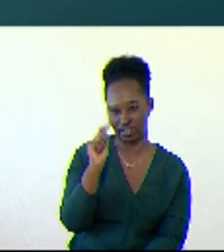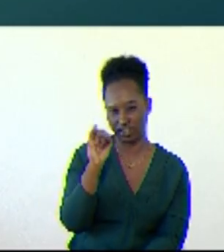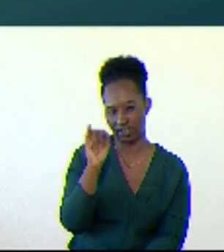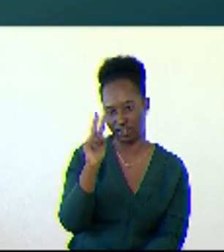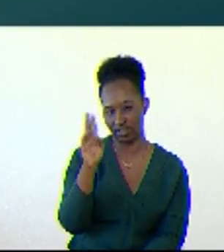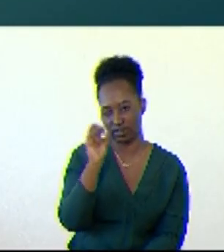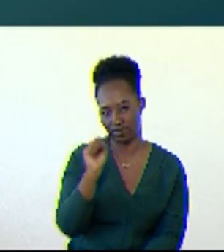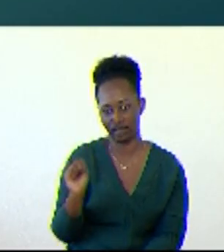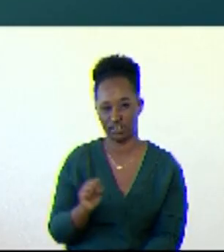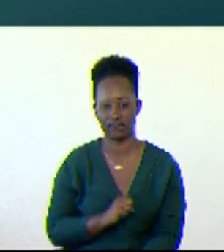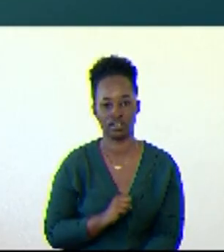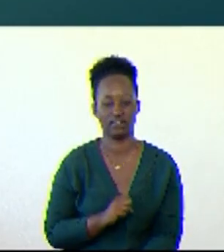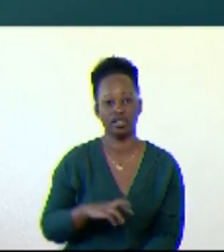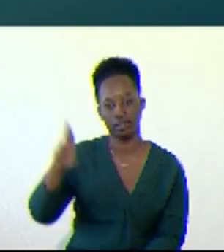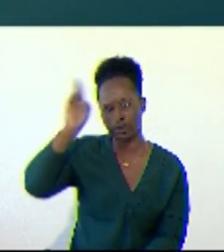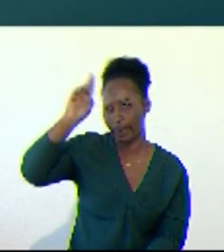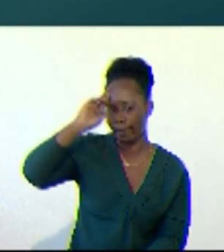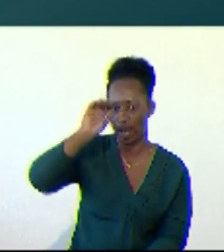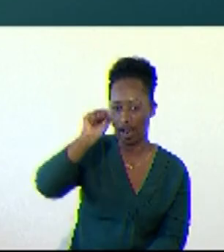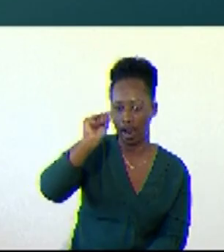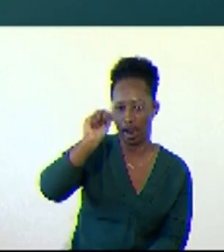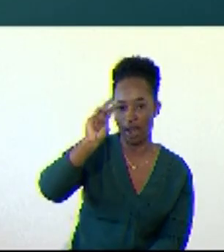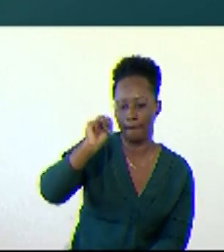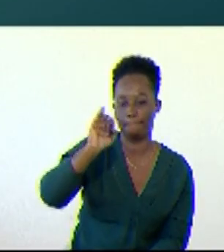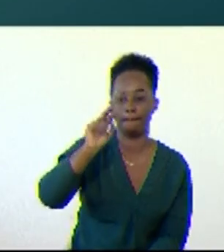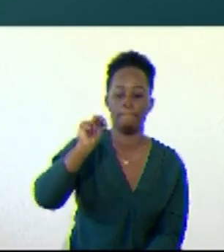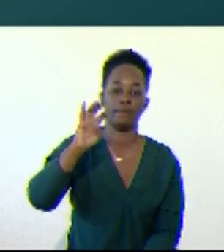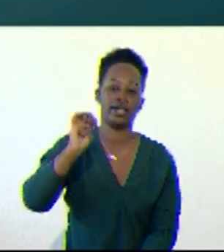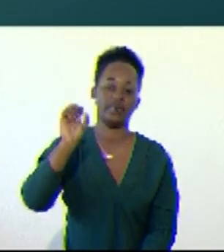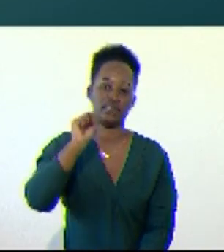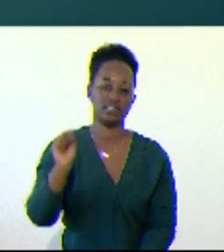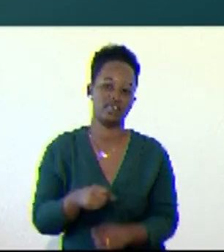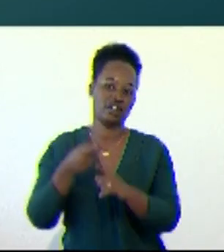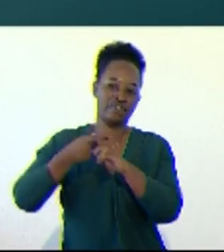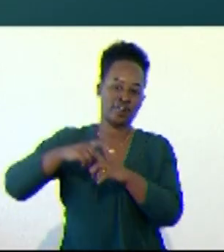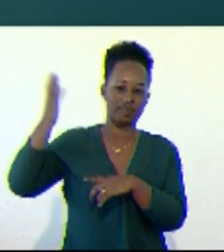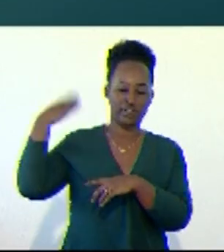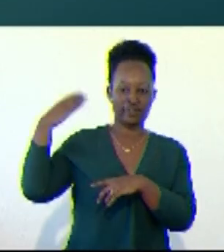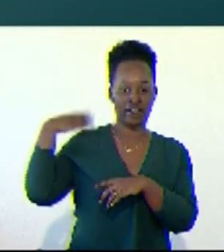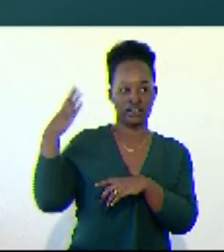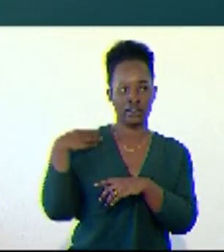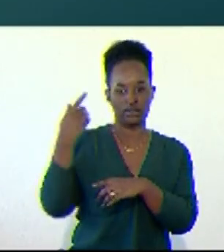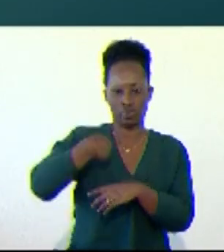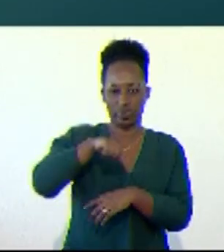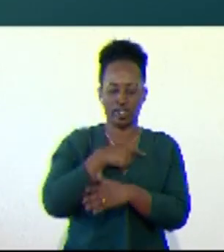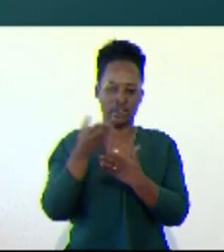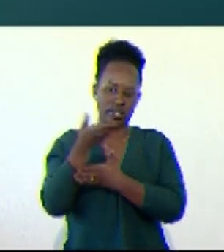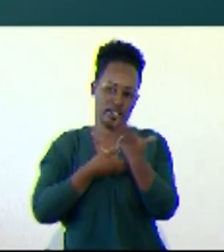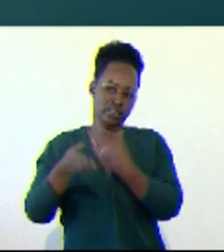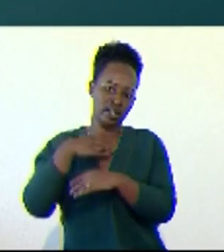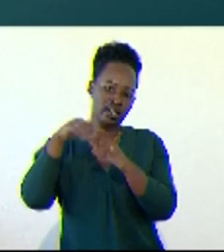they are amines. You remember the amines from the various homologous series we discussed in Senior